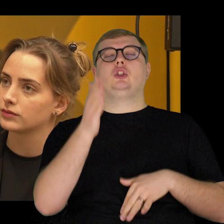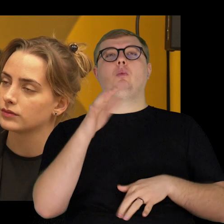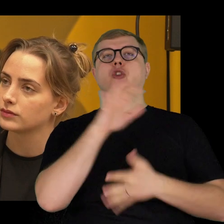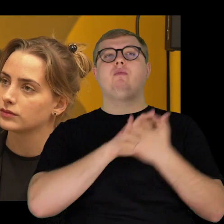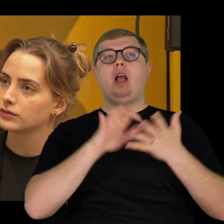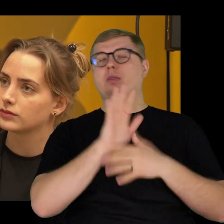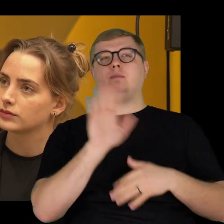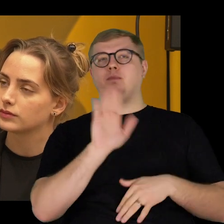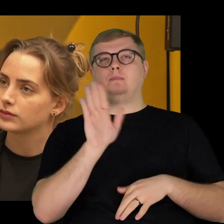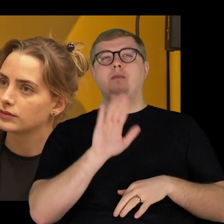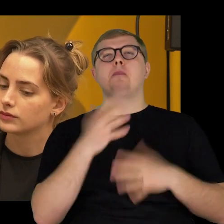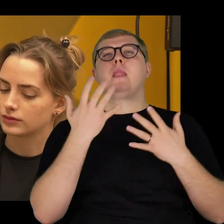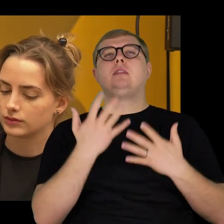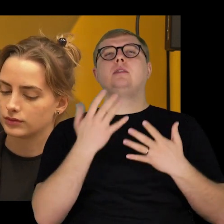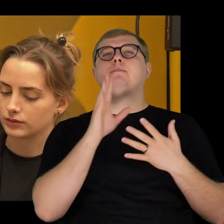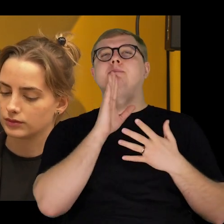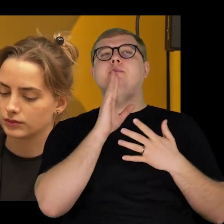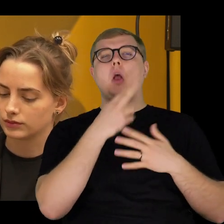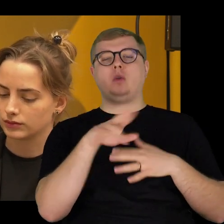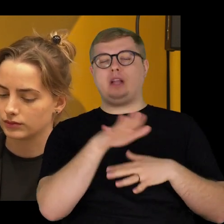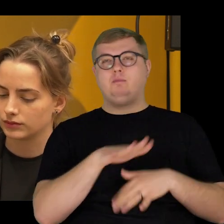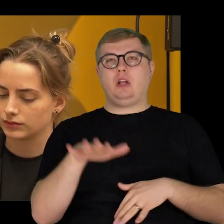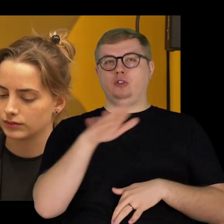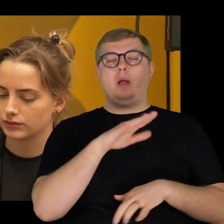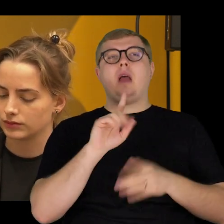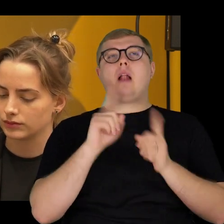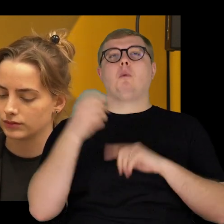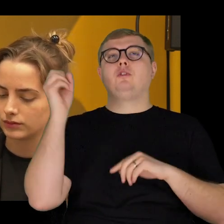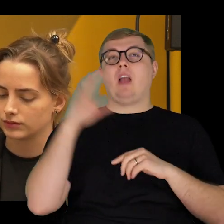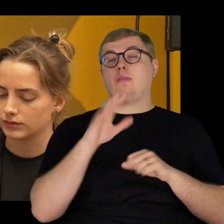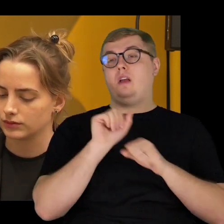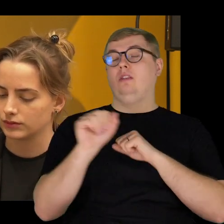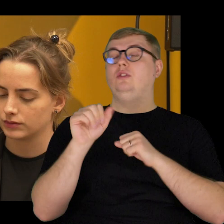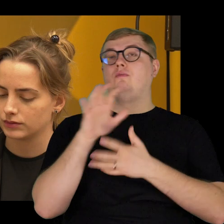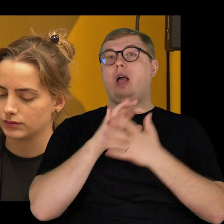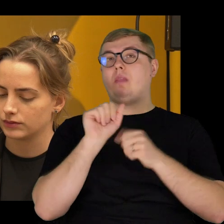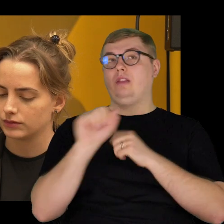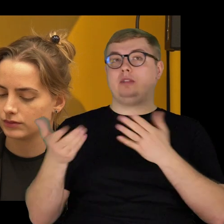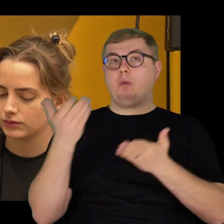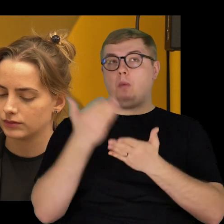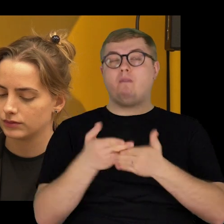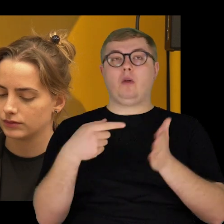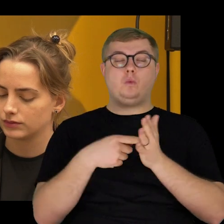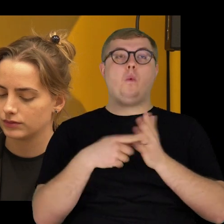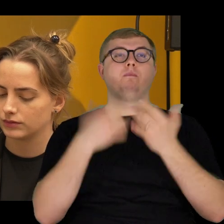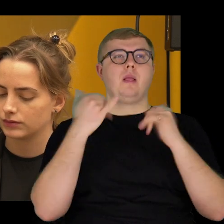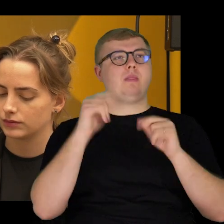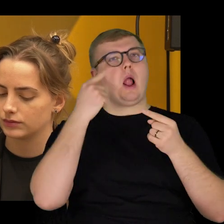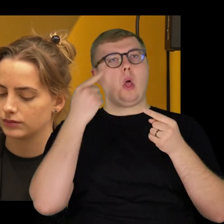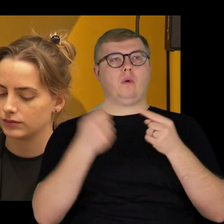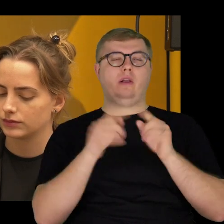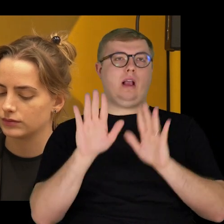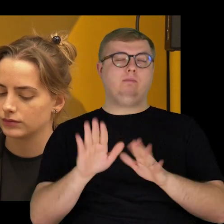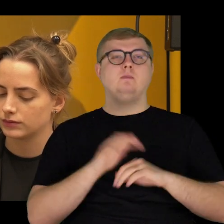a kind of space or a world as it's proposed to be. So there's a slightly different logic in that. If that